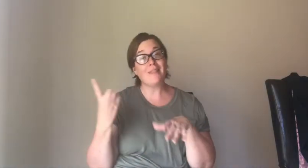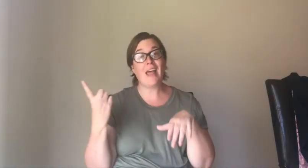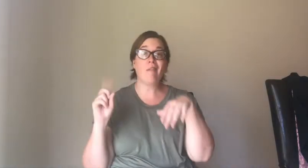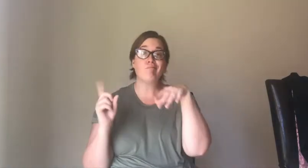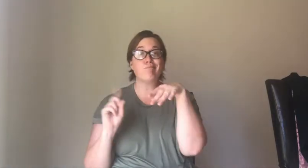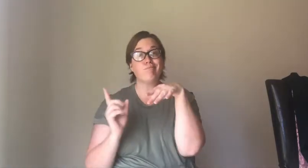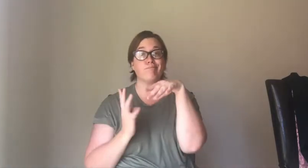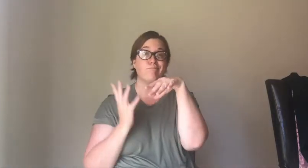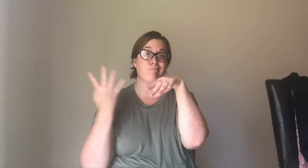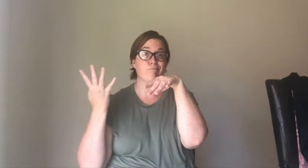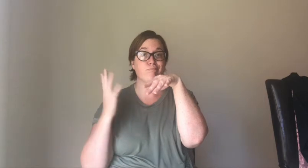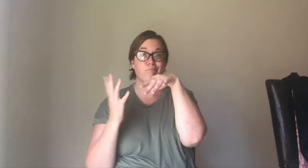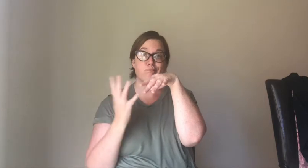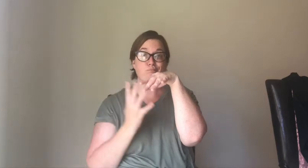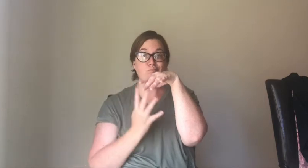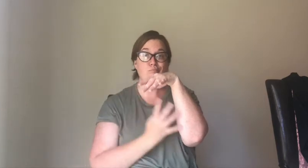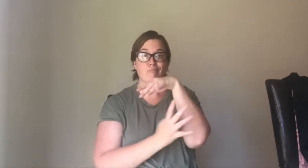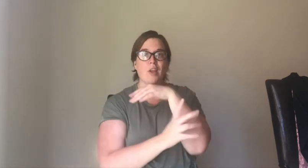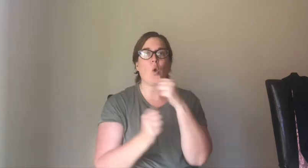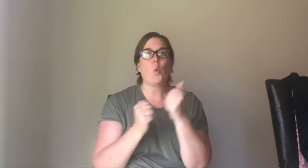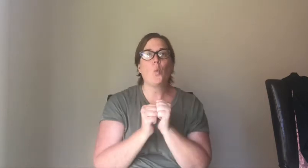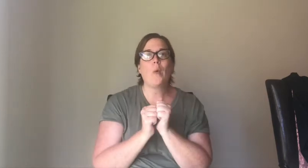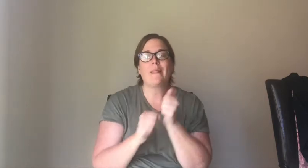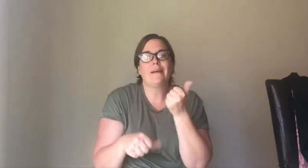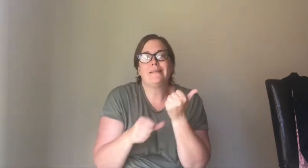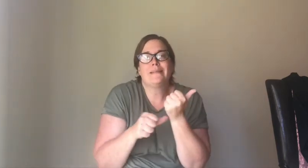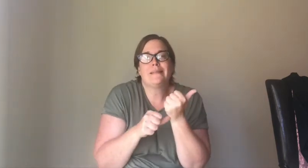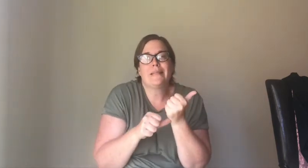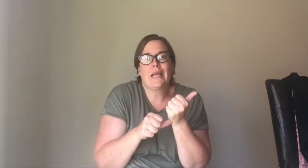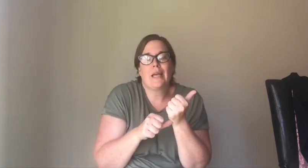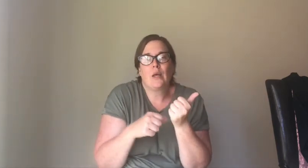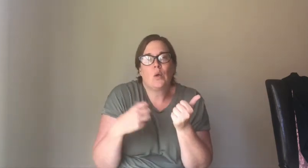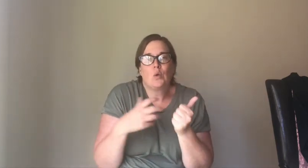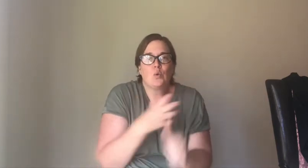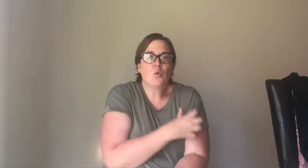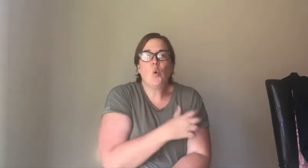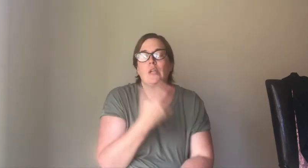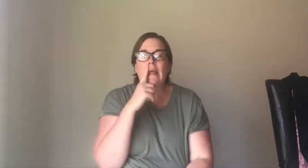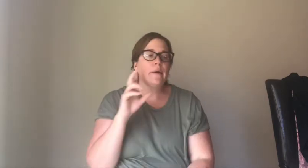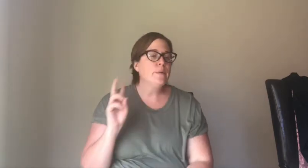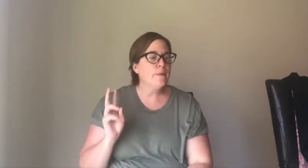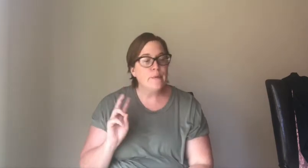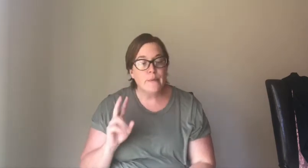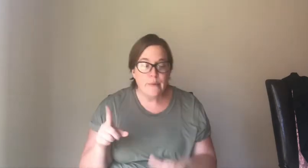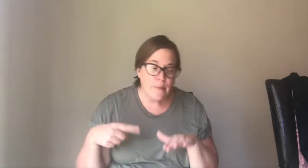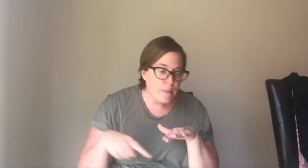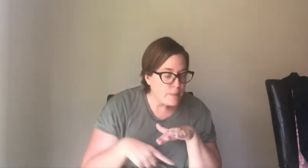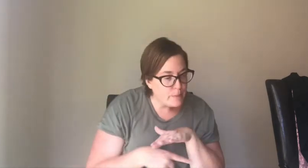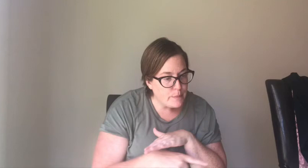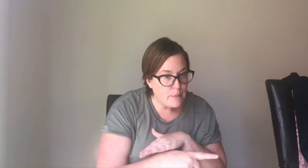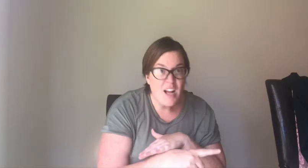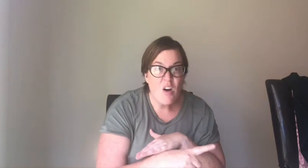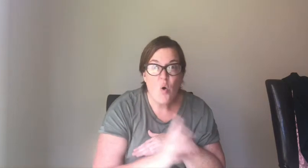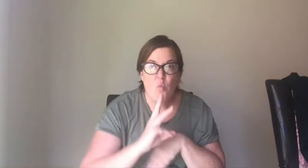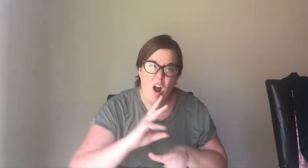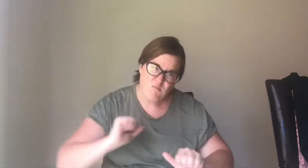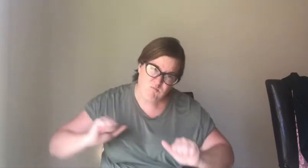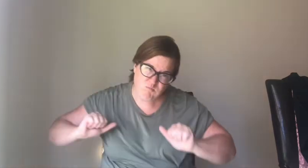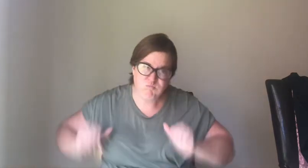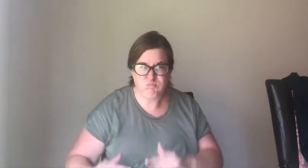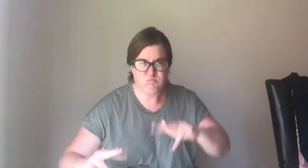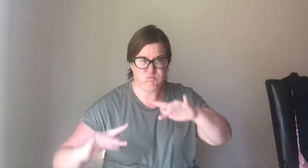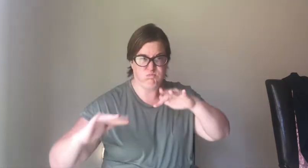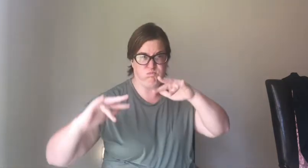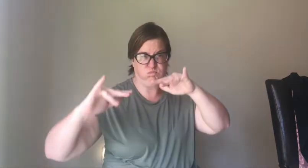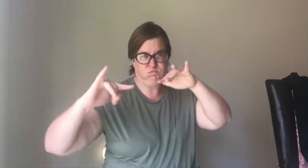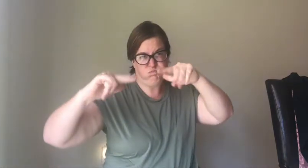boys and their assistant soccer coach were rescued from the mouth of a cave in Thailand. Did any of you guys follow this story? Anybody else? Yeah, I was